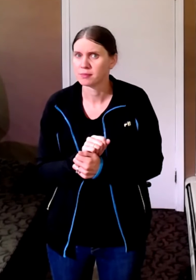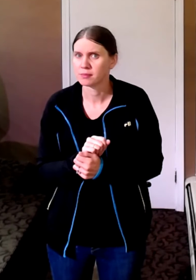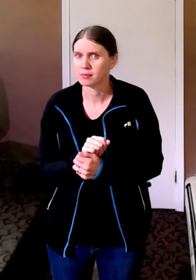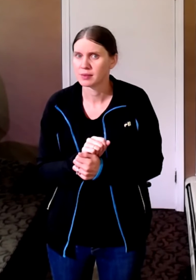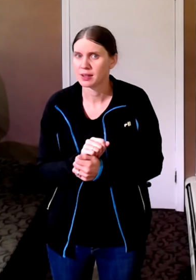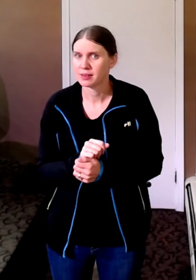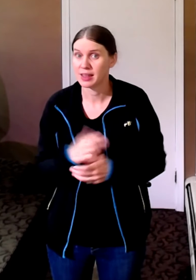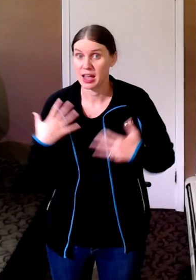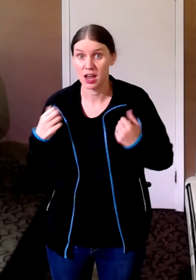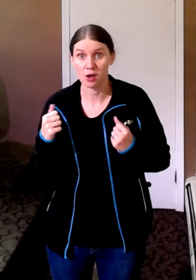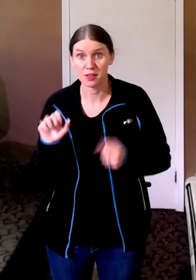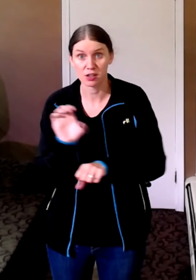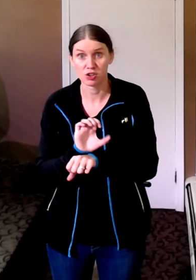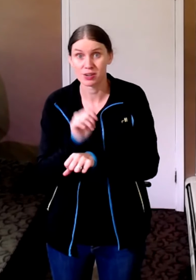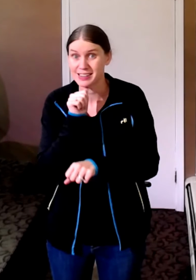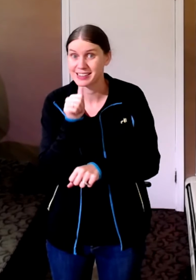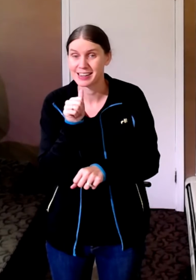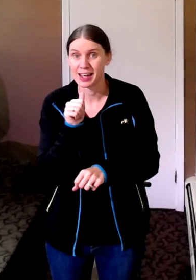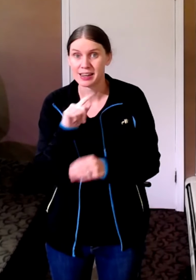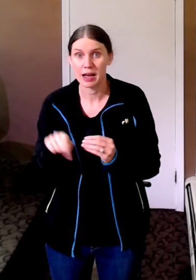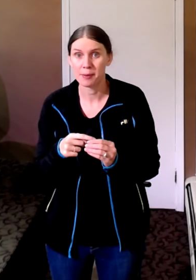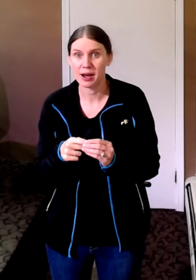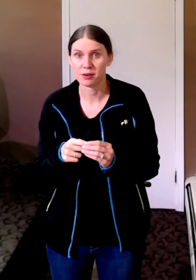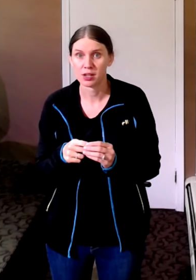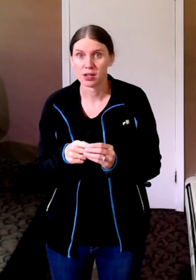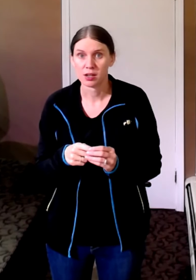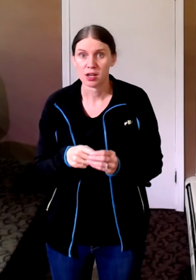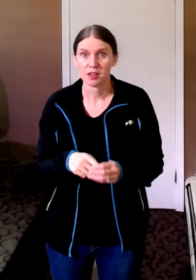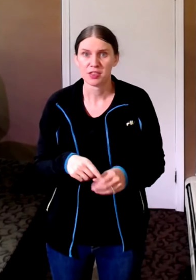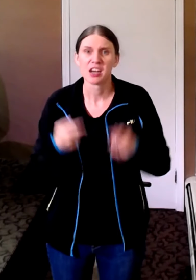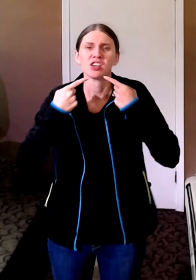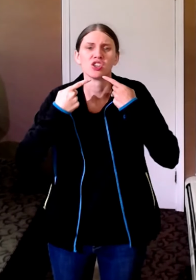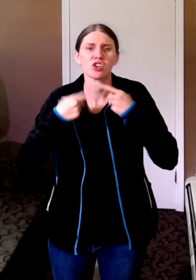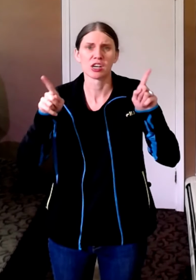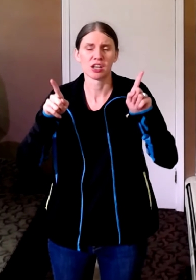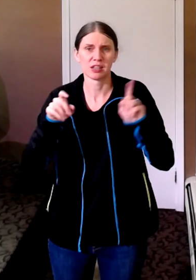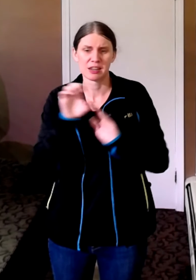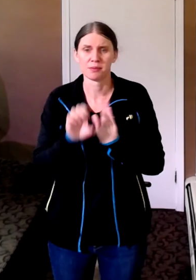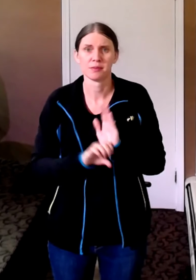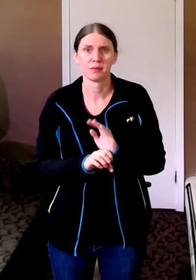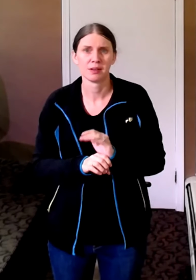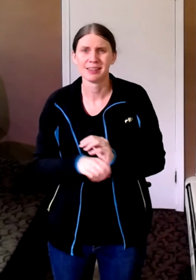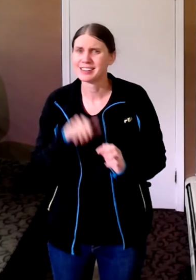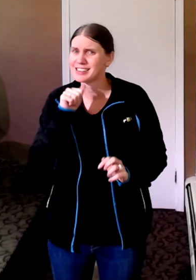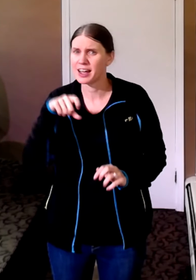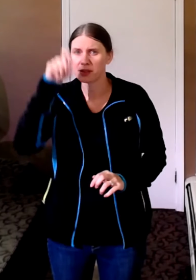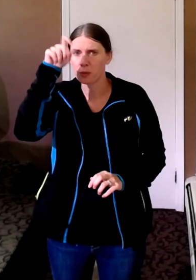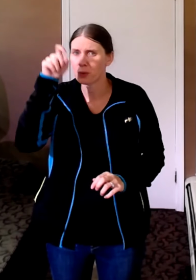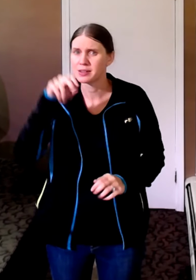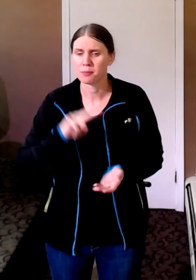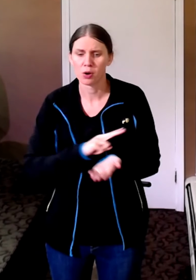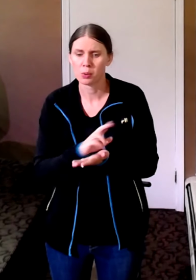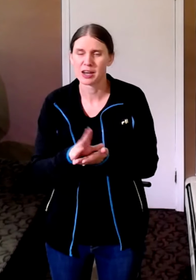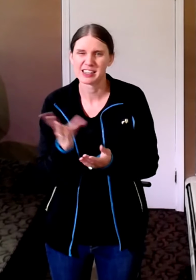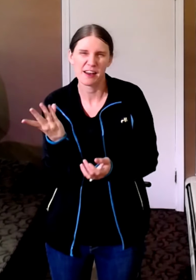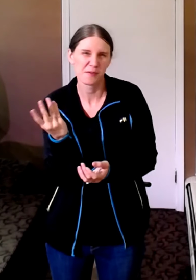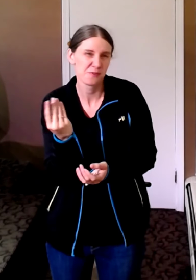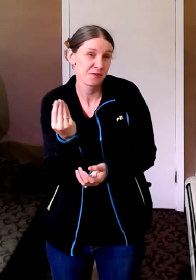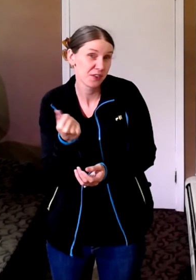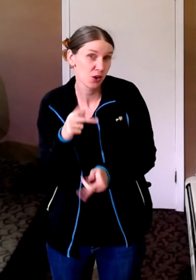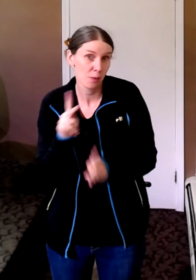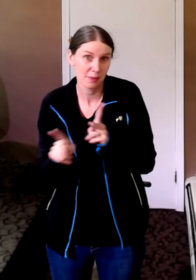The health of a church depends not merely on the creed which it professes, not even on the wisdom and holiness of a few